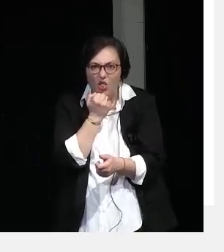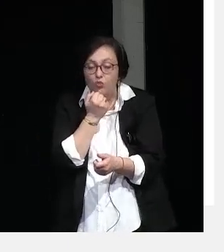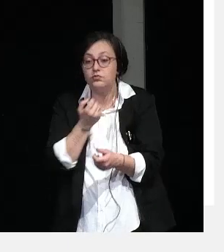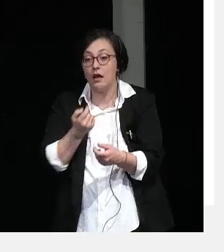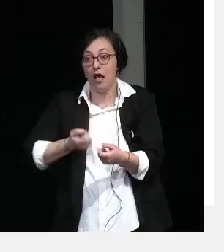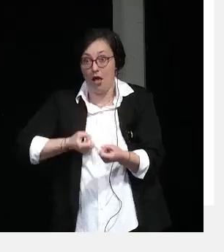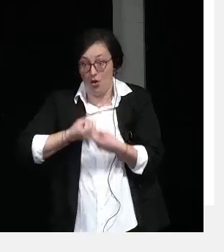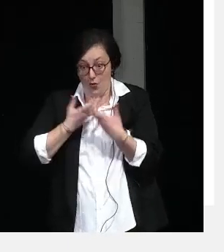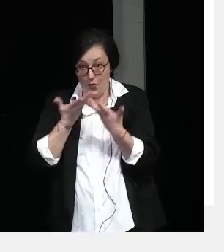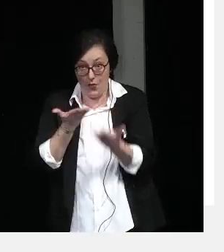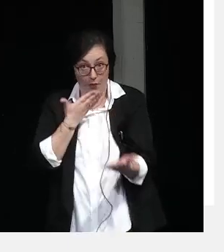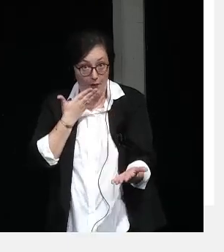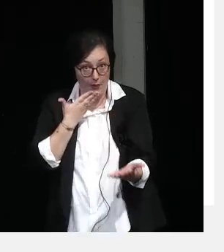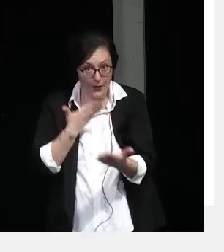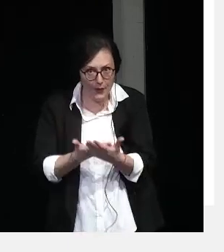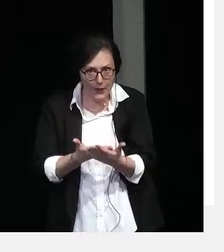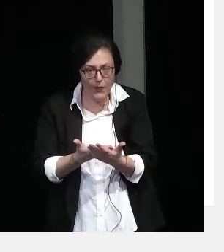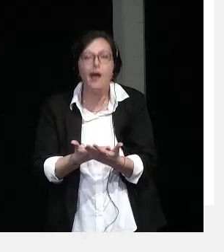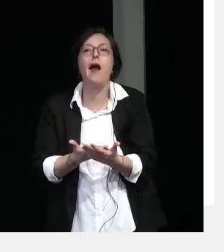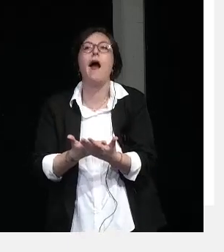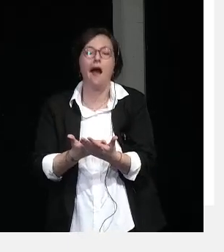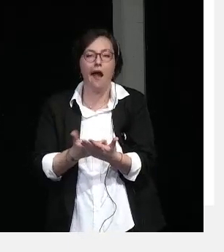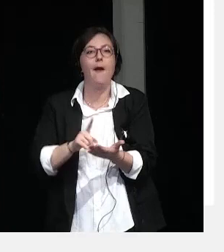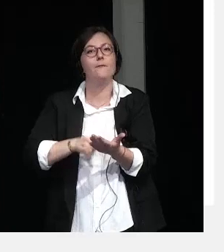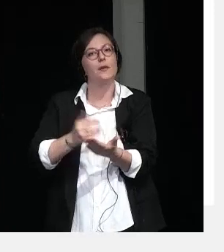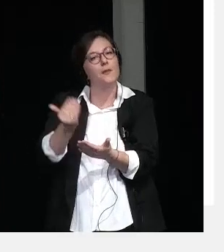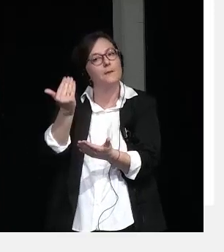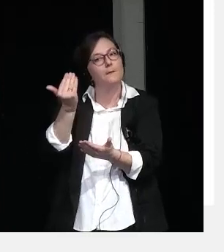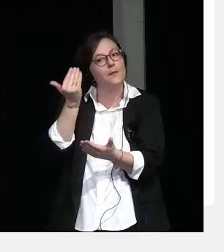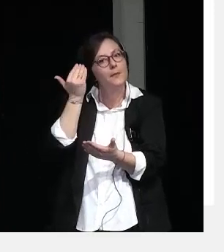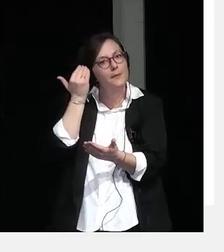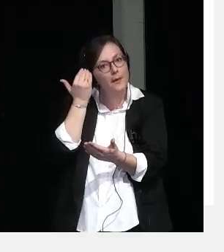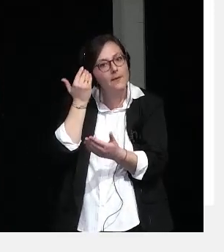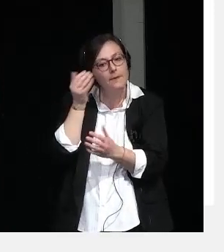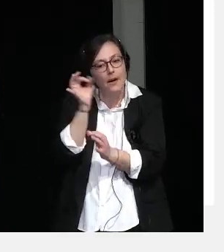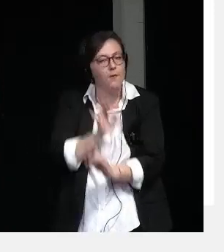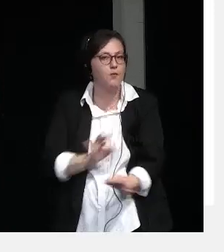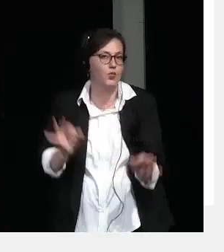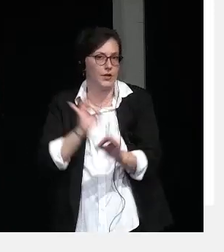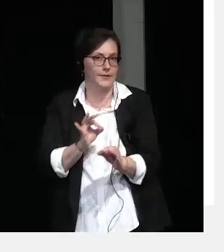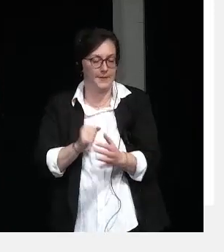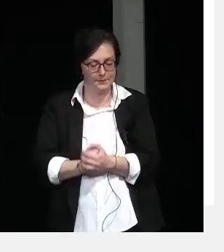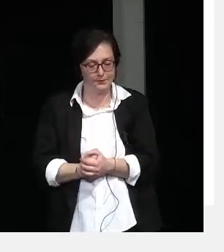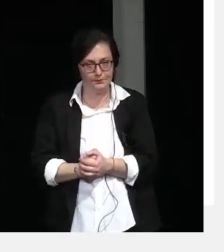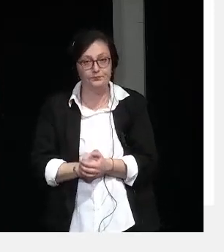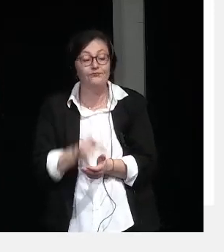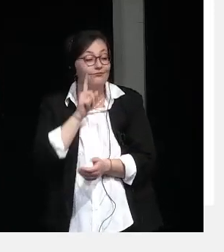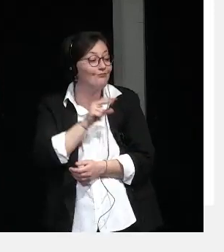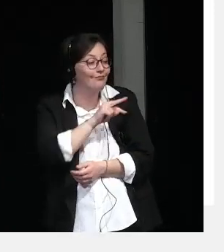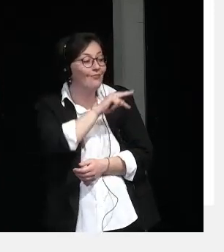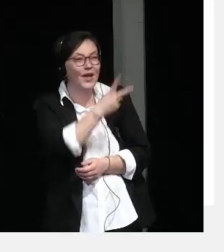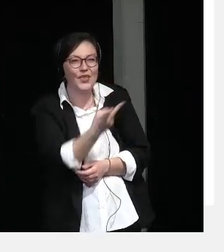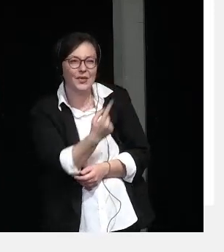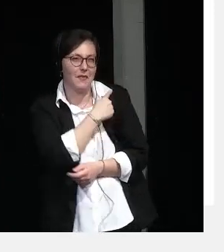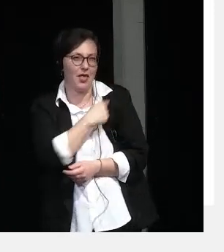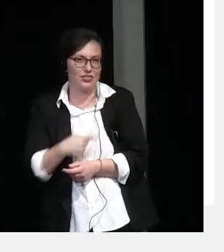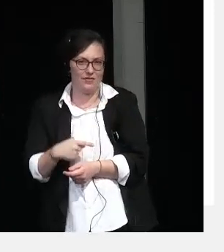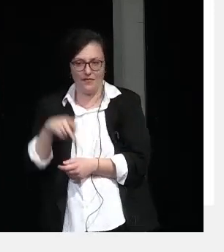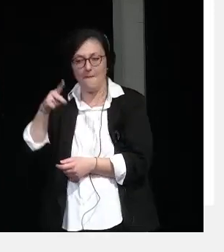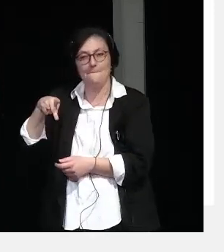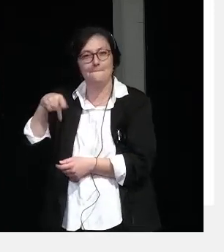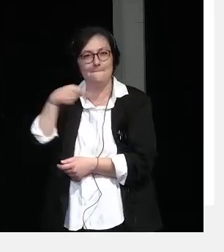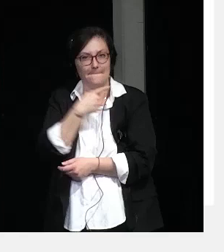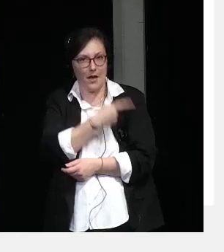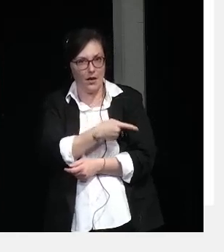And I would also say yes. We cannot, live without